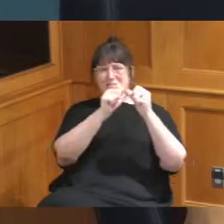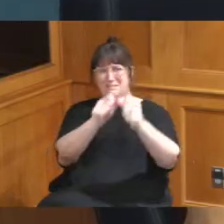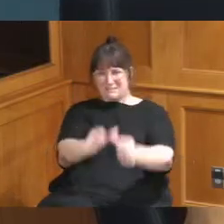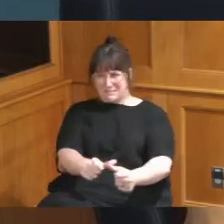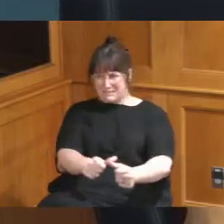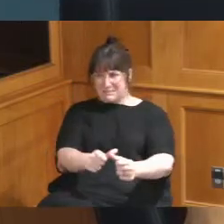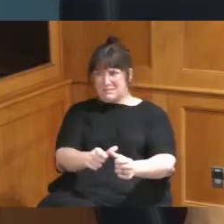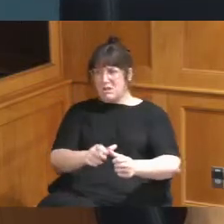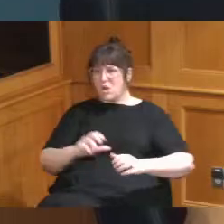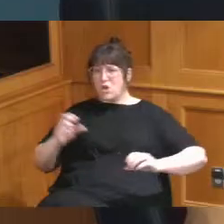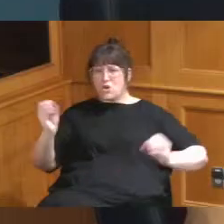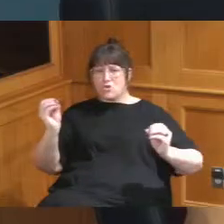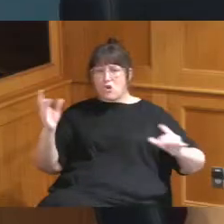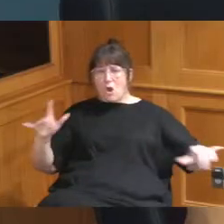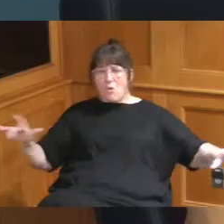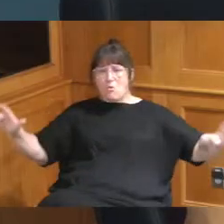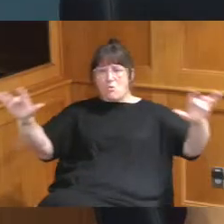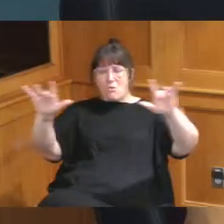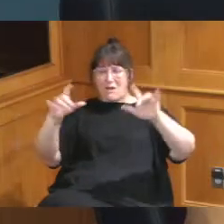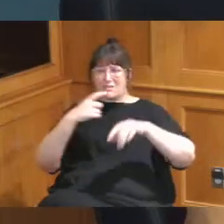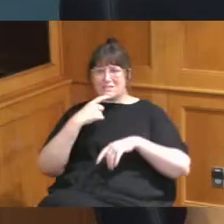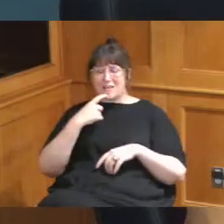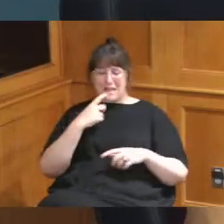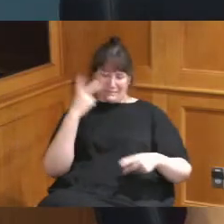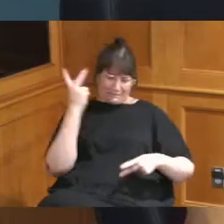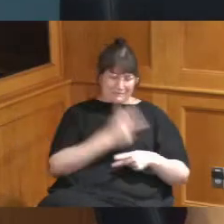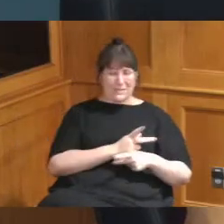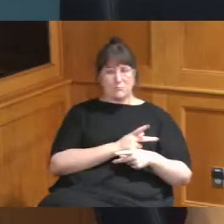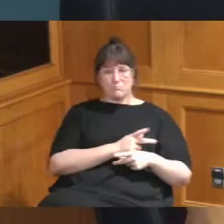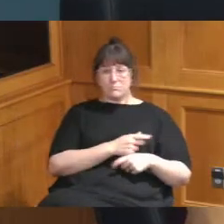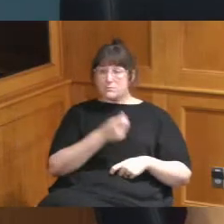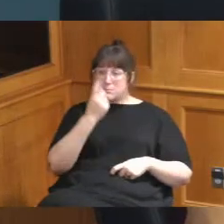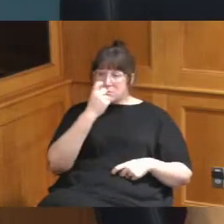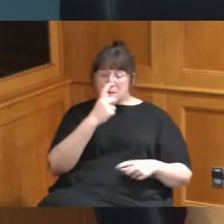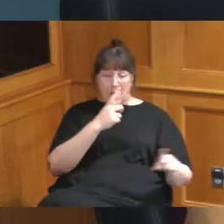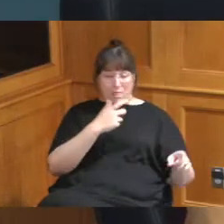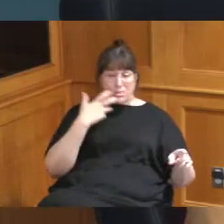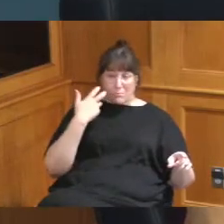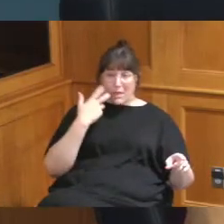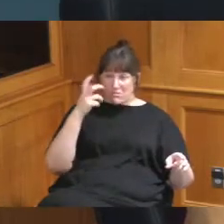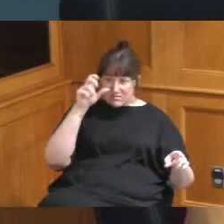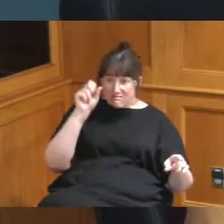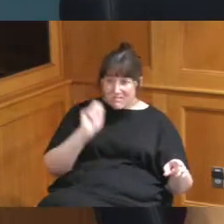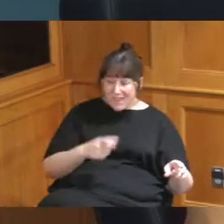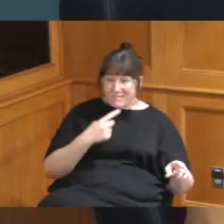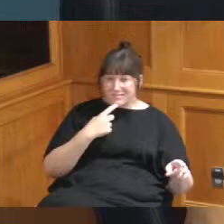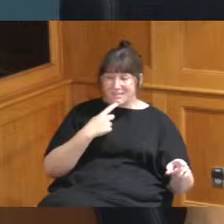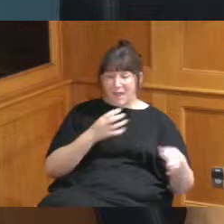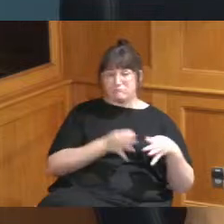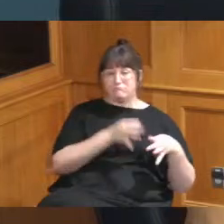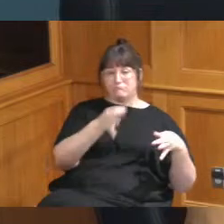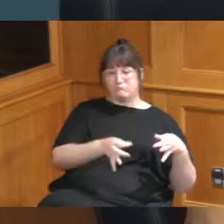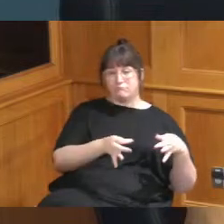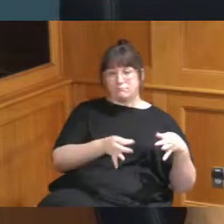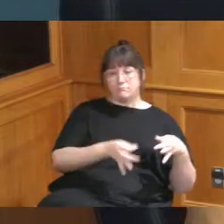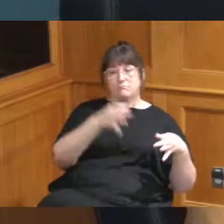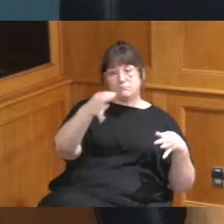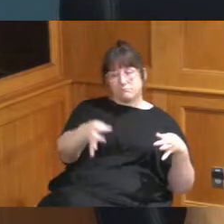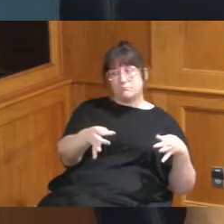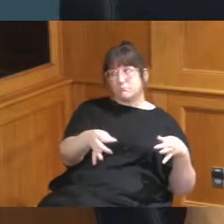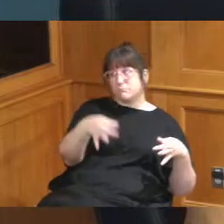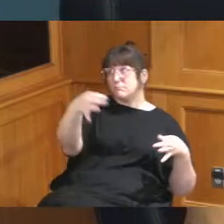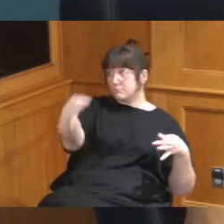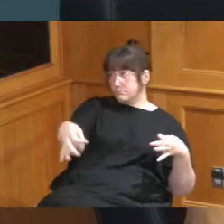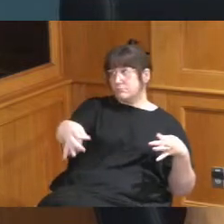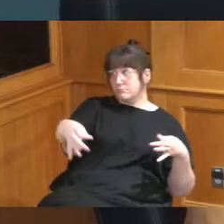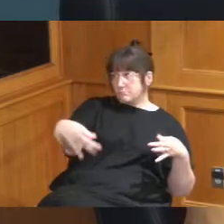says, oh yes, let's keep that old lease for 10 more years. And yet the Bengals have the ability to do that under terms of the old lease. And so it